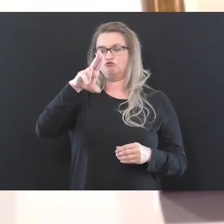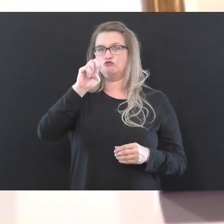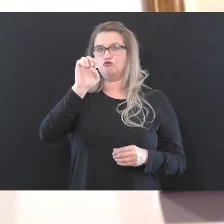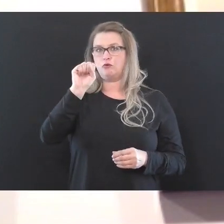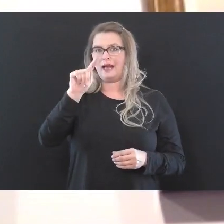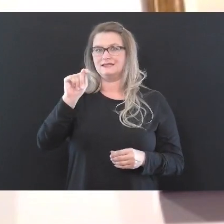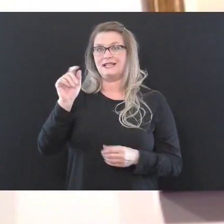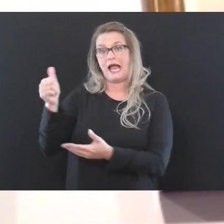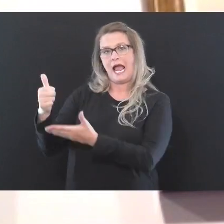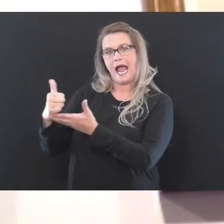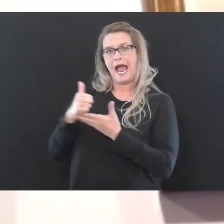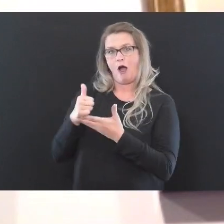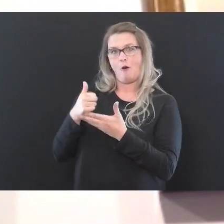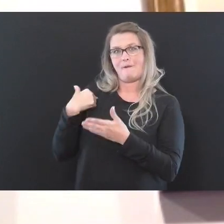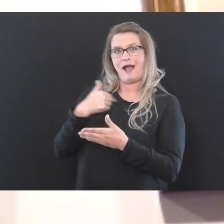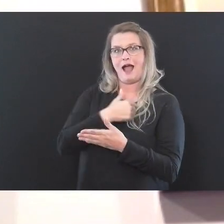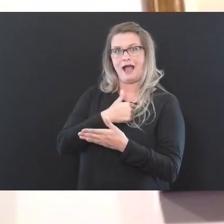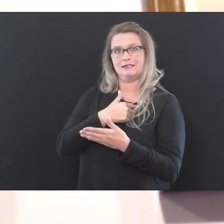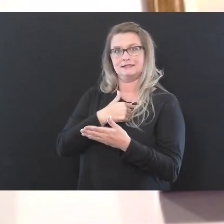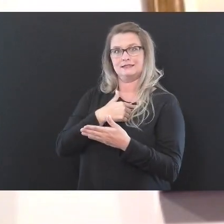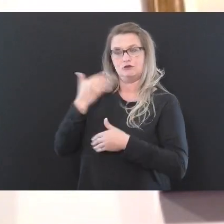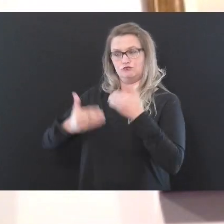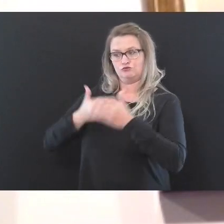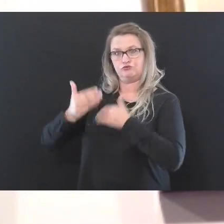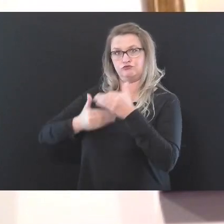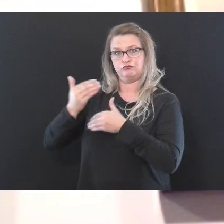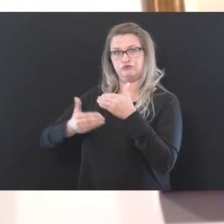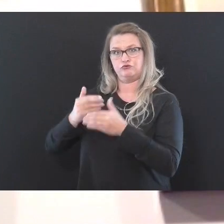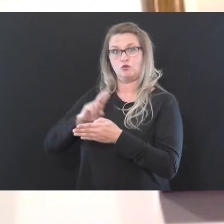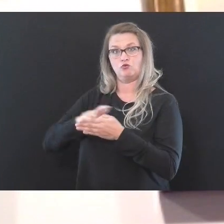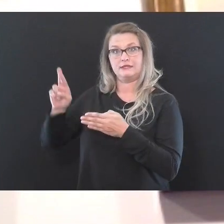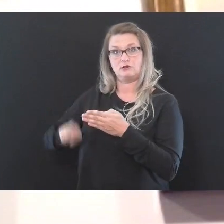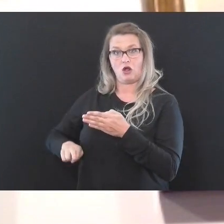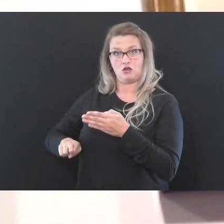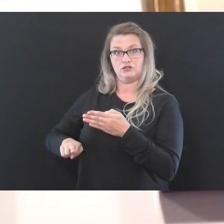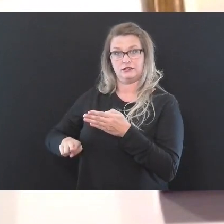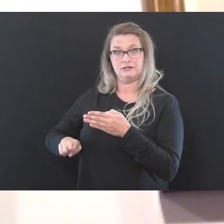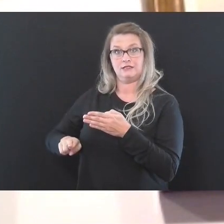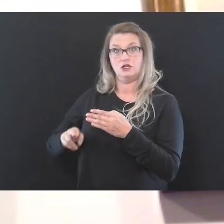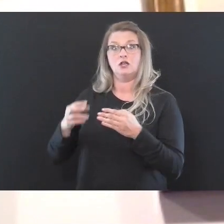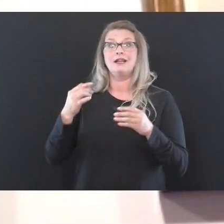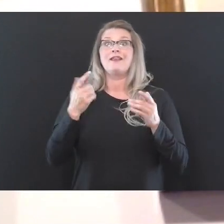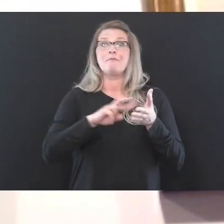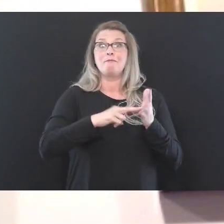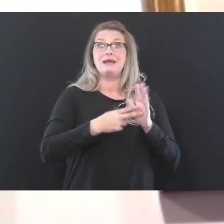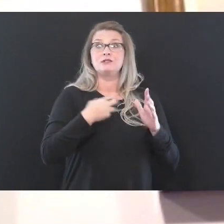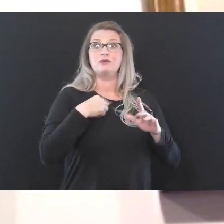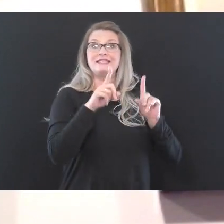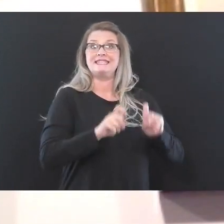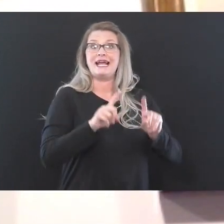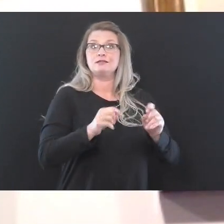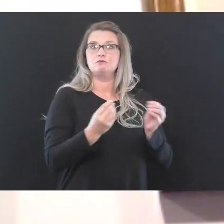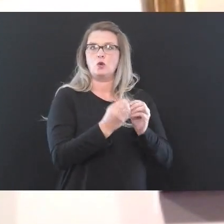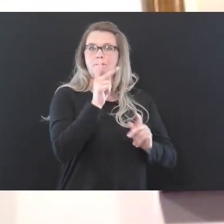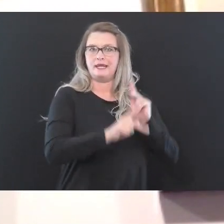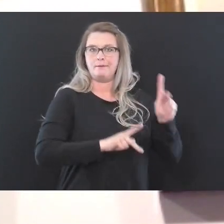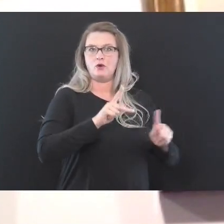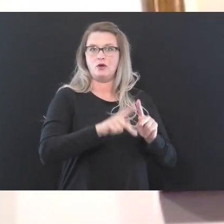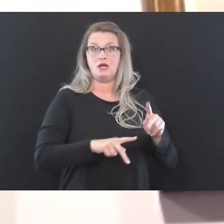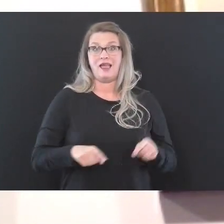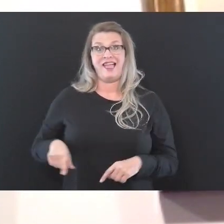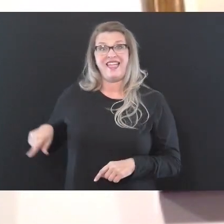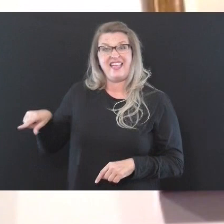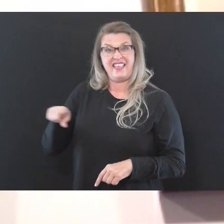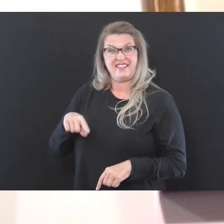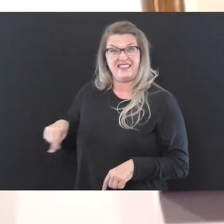us accelerate and increase capacity to test more people. They were so overwhelmed with